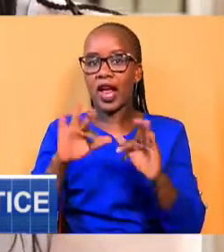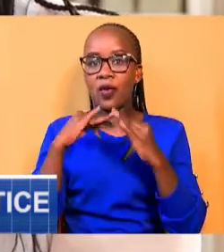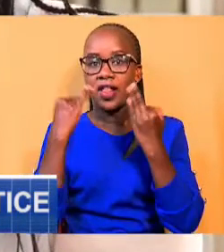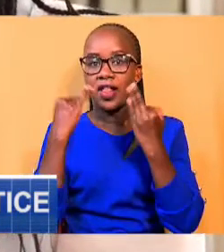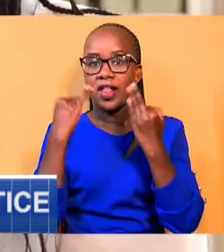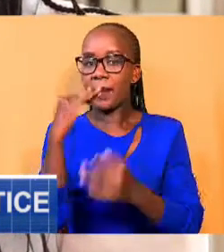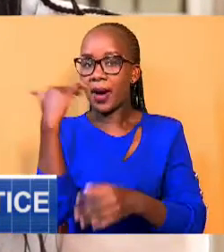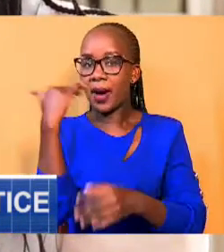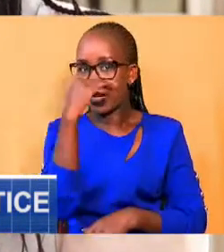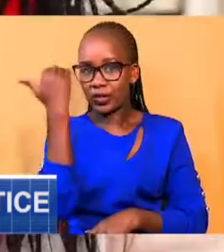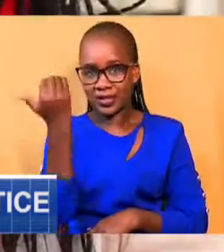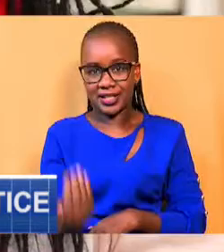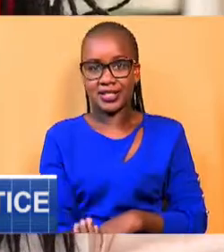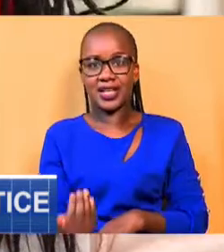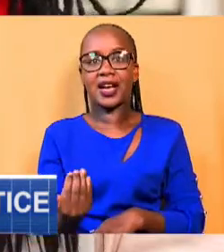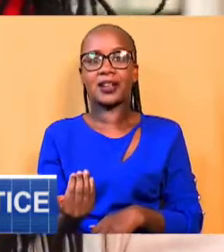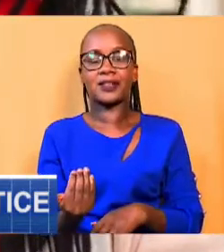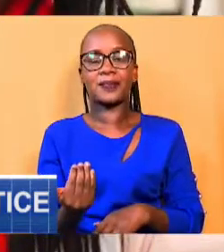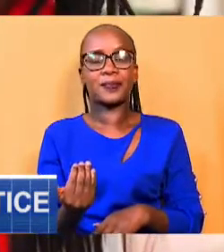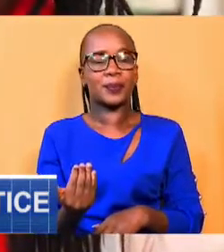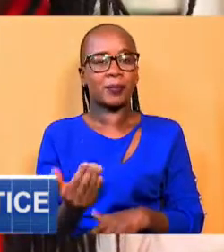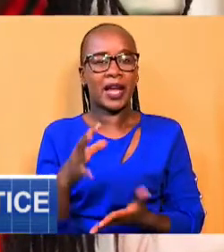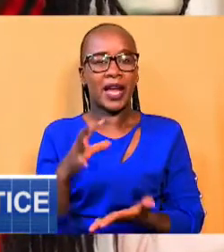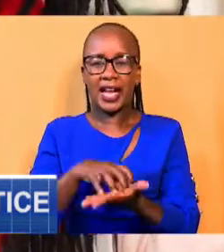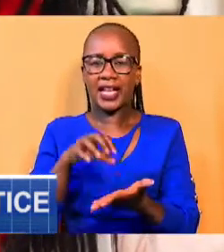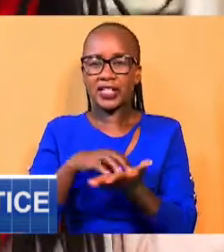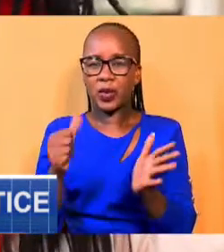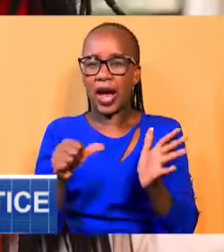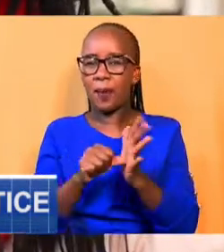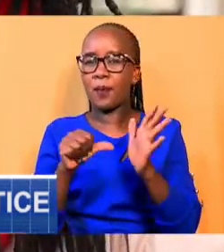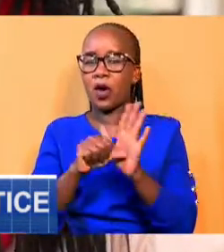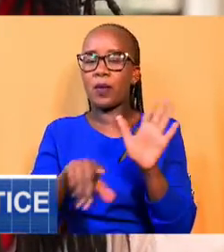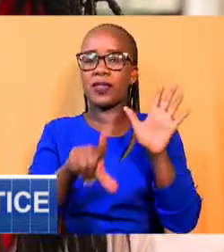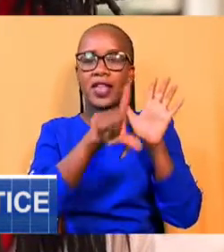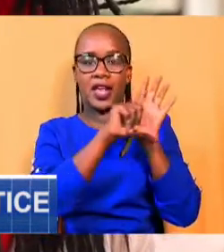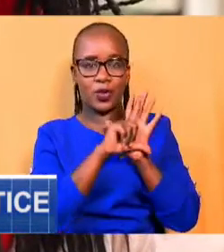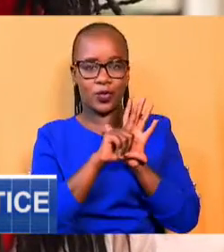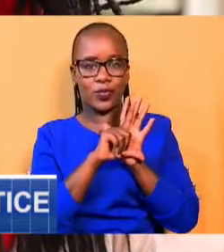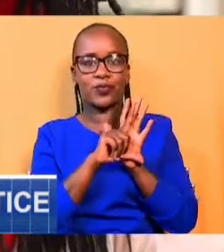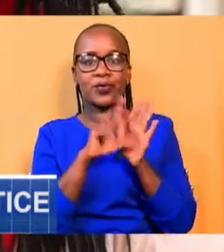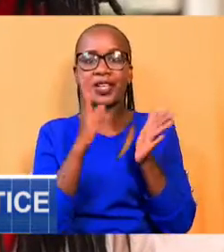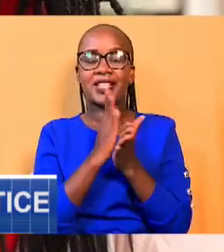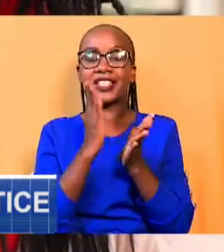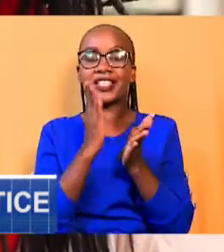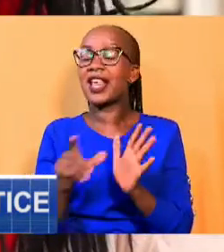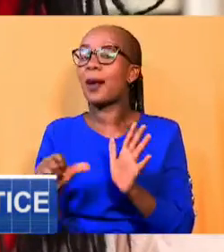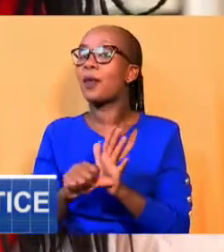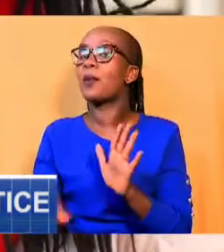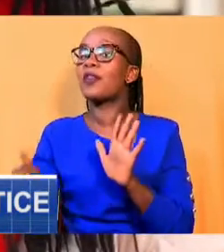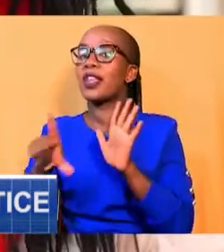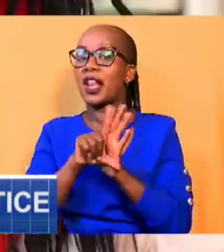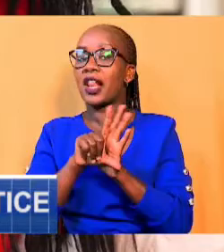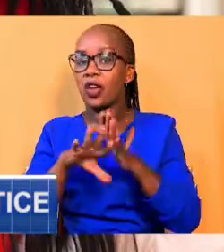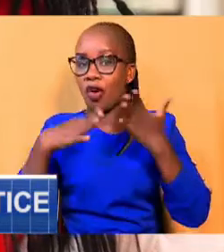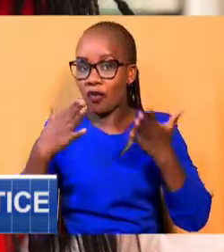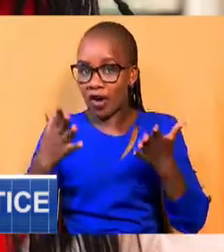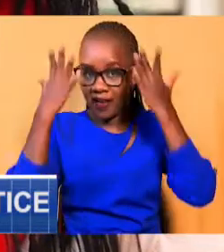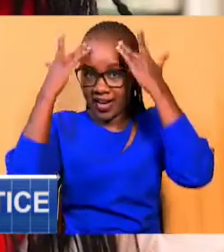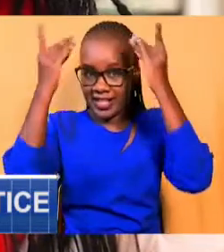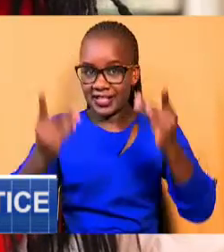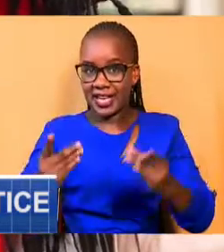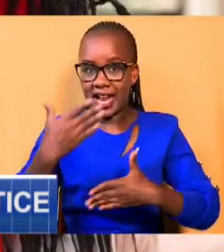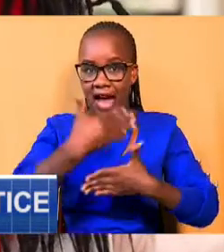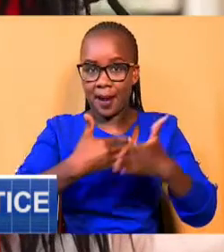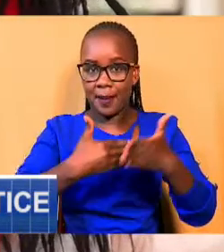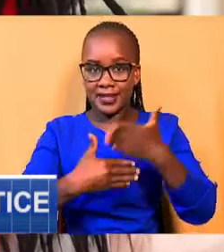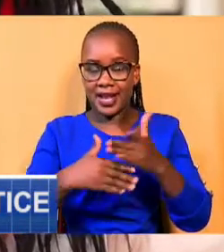autistic child. And to some extent, this is a problem with the law. It is definitely a problem with the law, the way it's been designed and